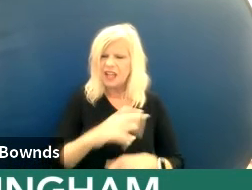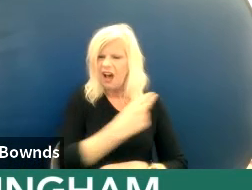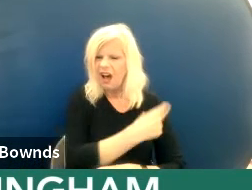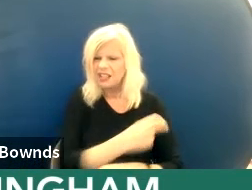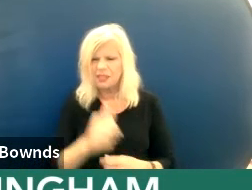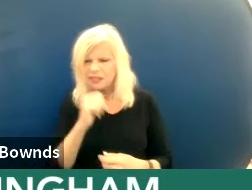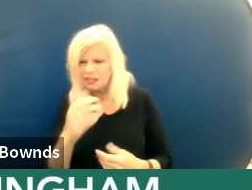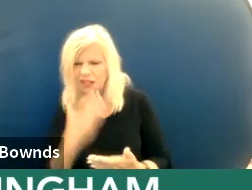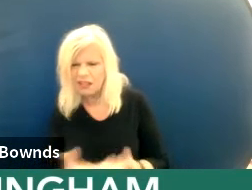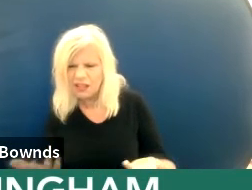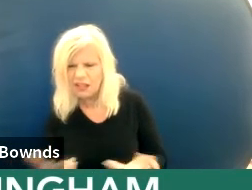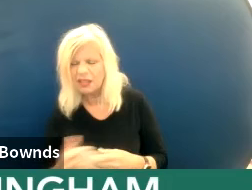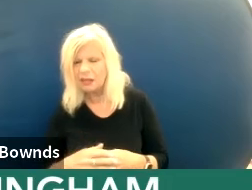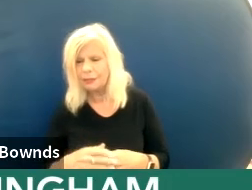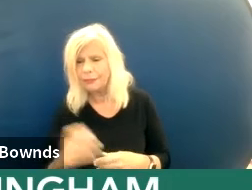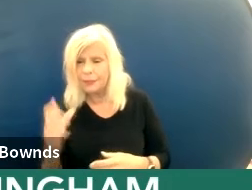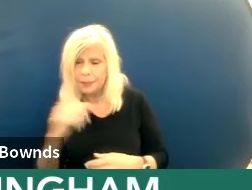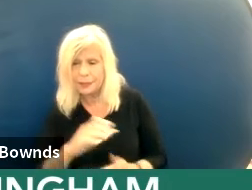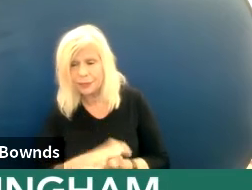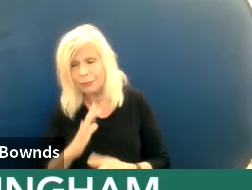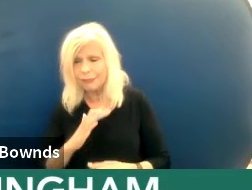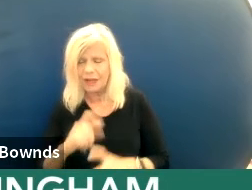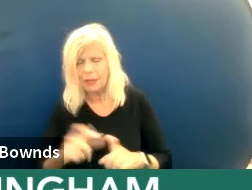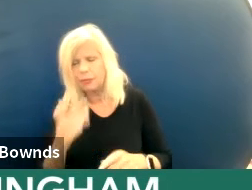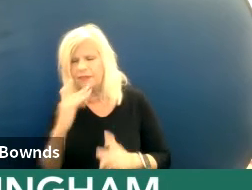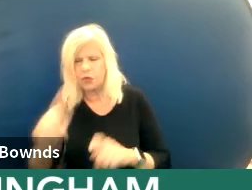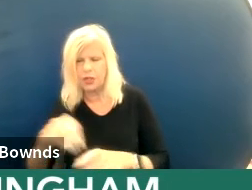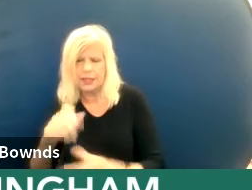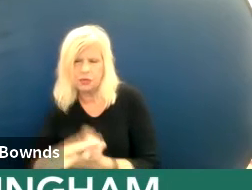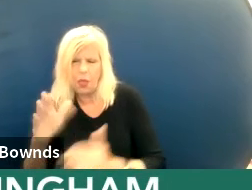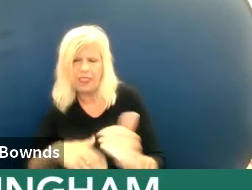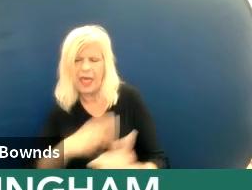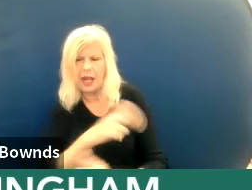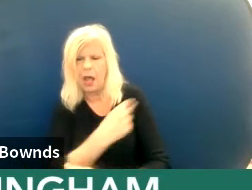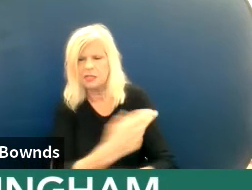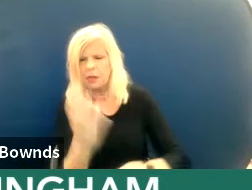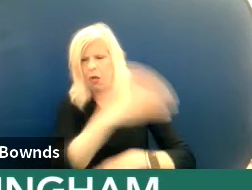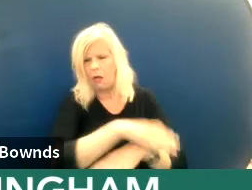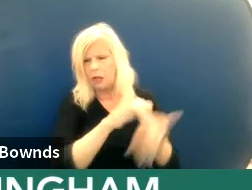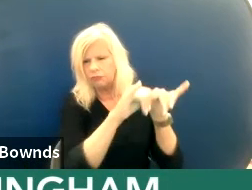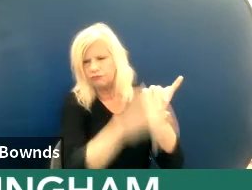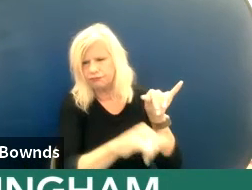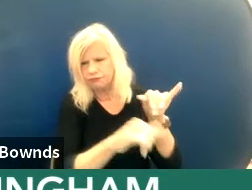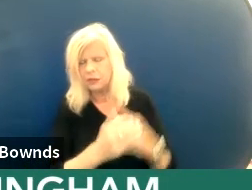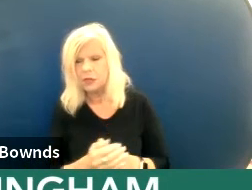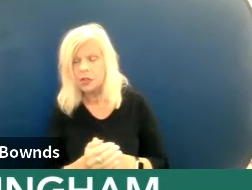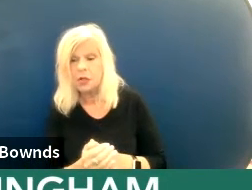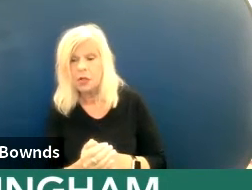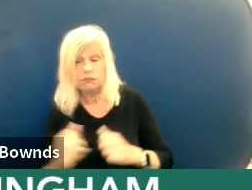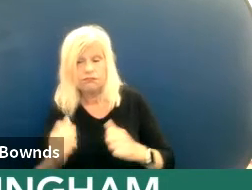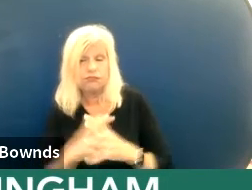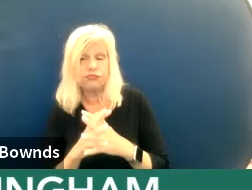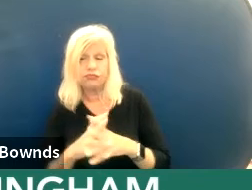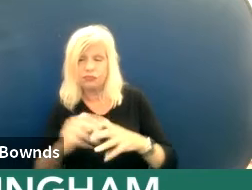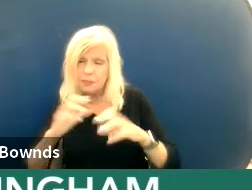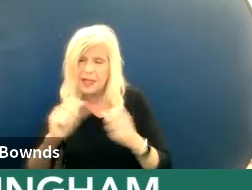to be. Sure, it was a day out of school, but I honestly would have much rather have been in school than spending the day at the hospital. We formed some amazing friendships and